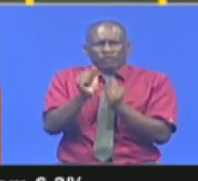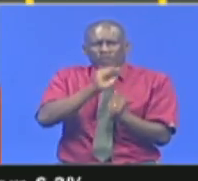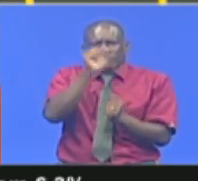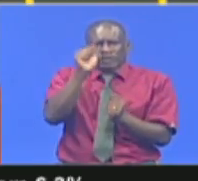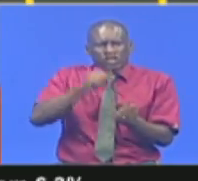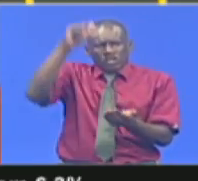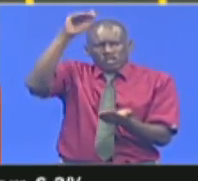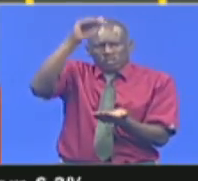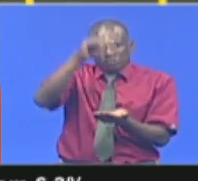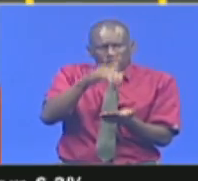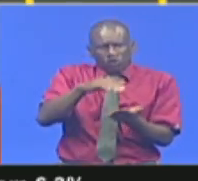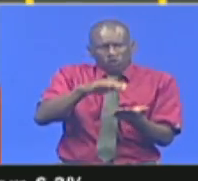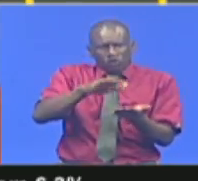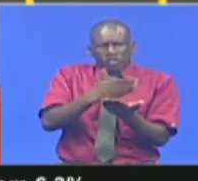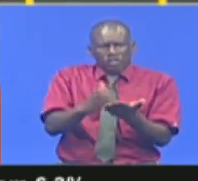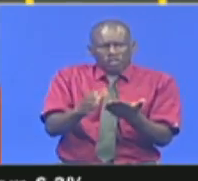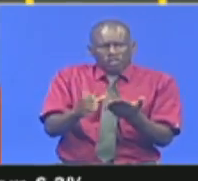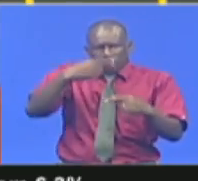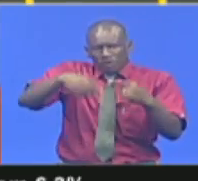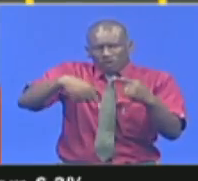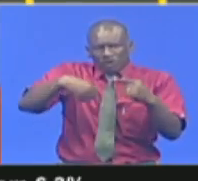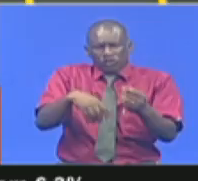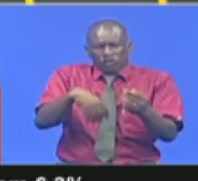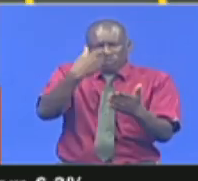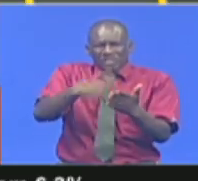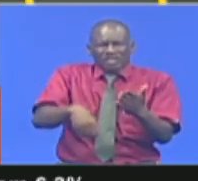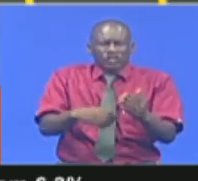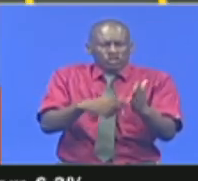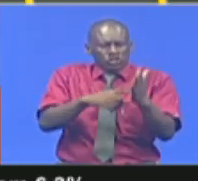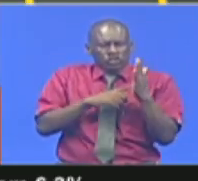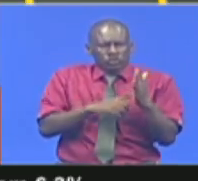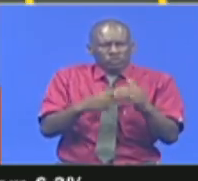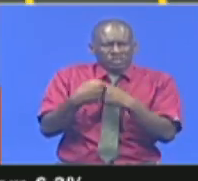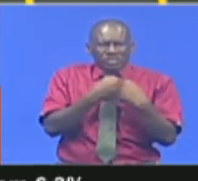of manufacturing in contribution to tax revenue is an indicator of the